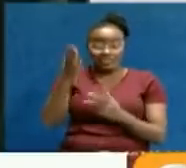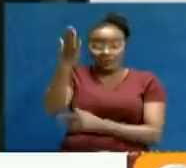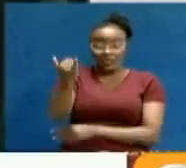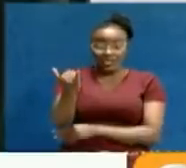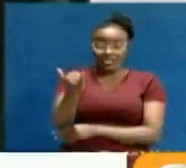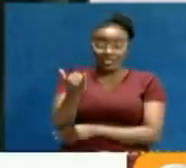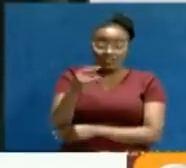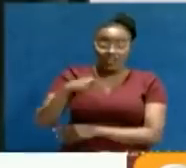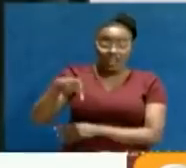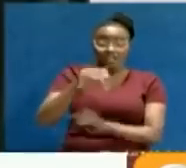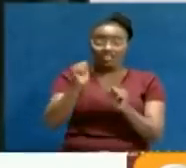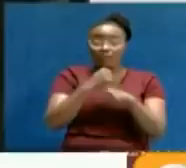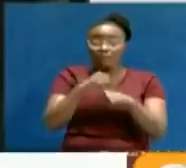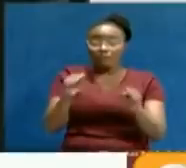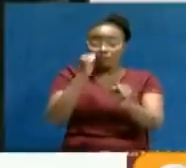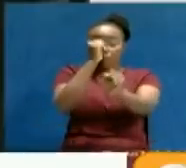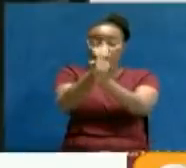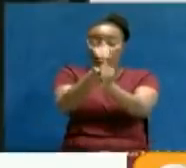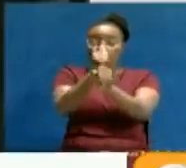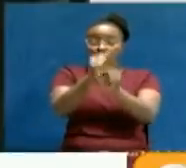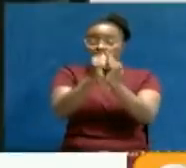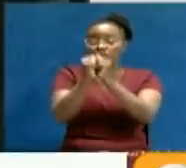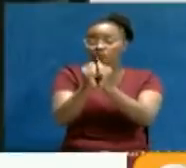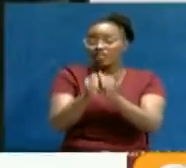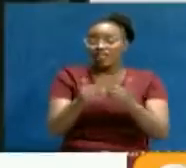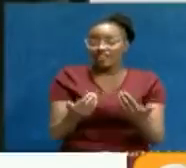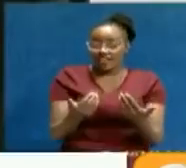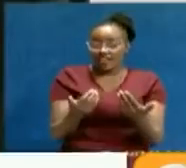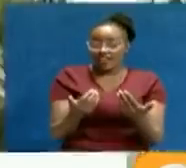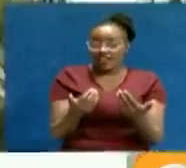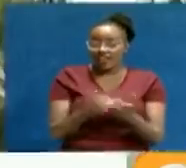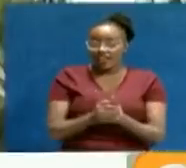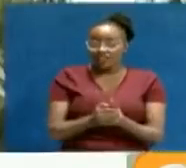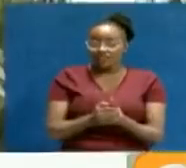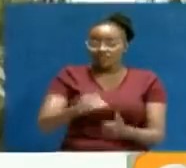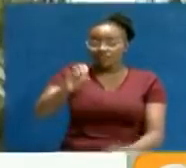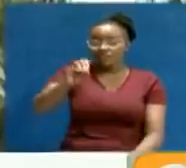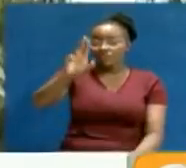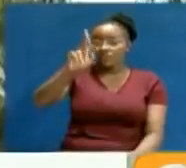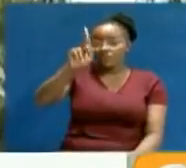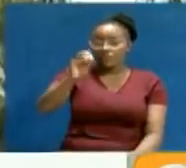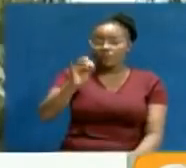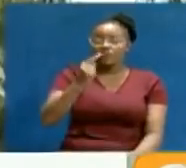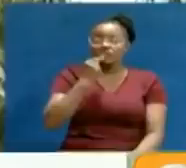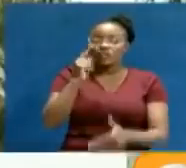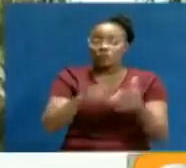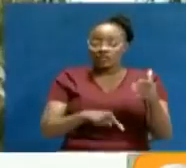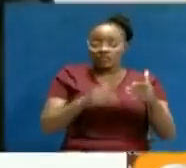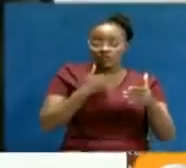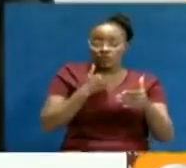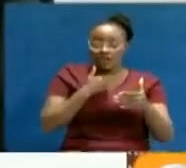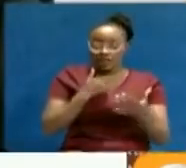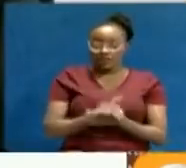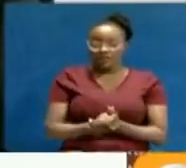why we cannot walk in the same at the same speed. Ouko further decrying tribalism in the